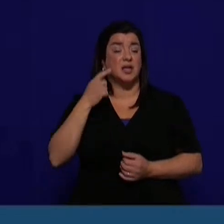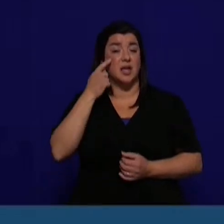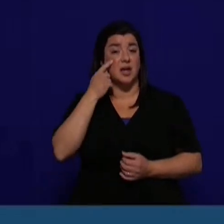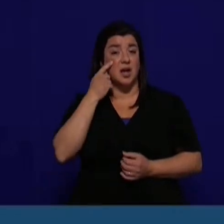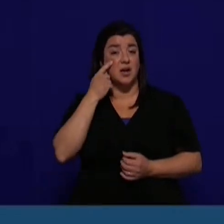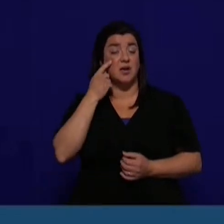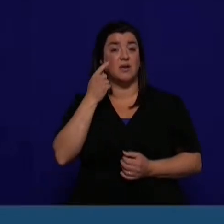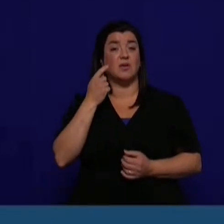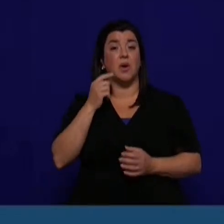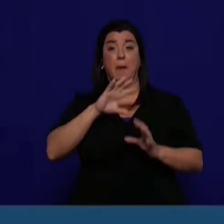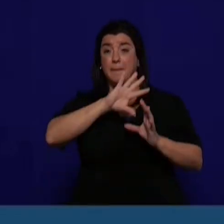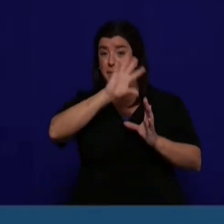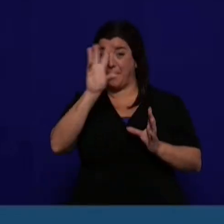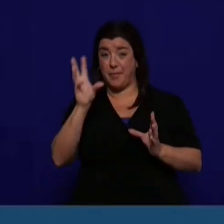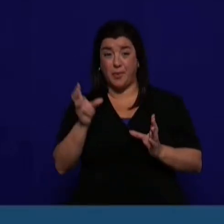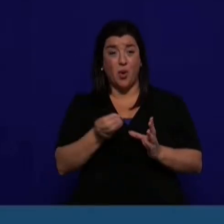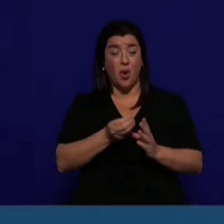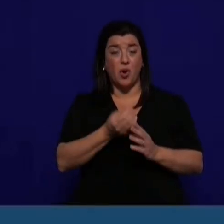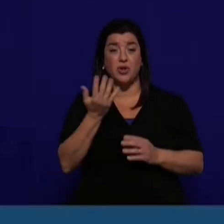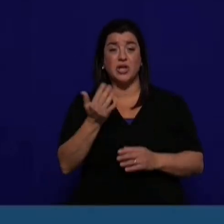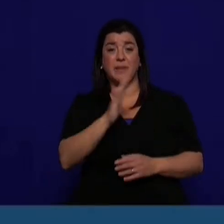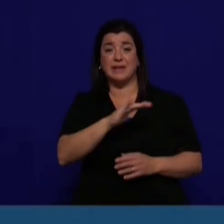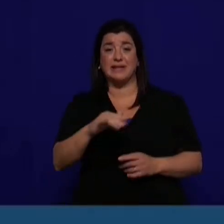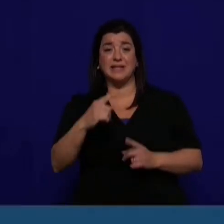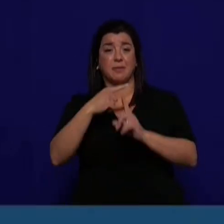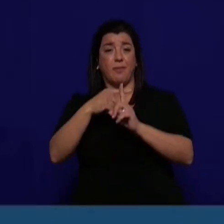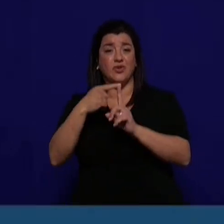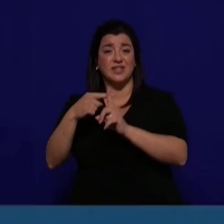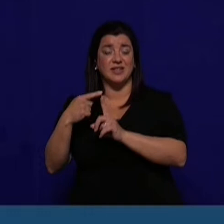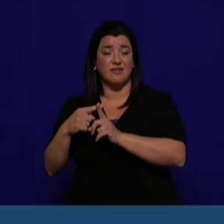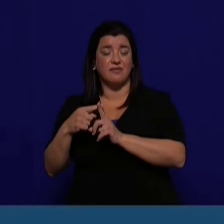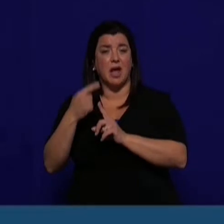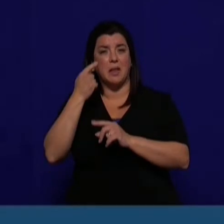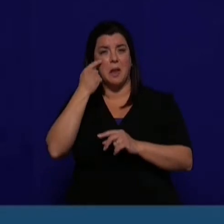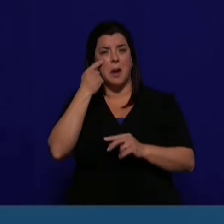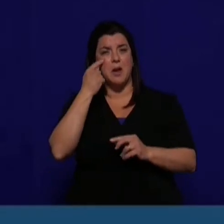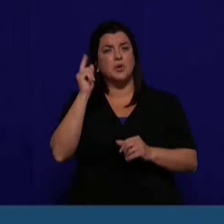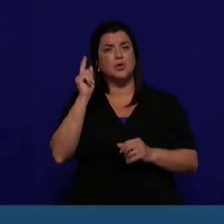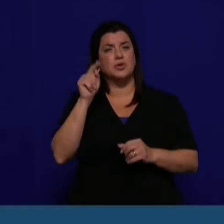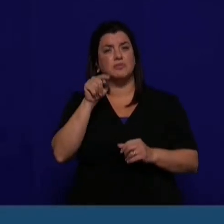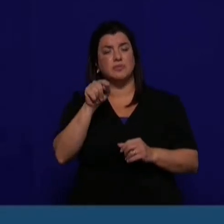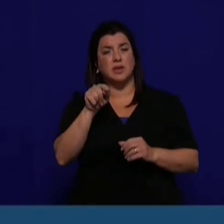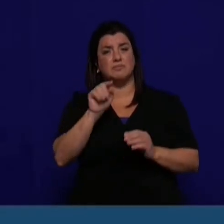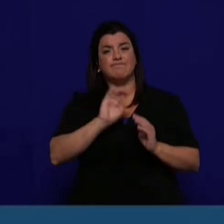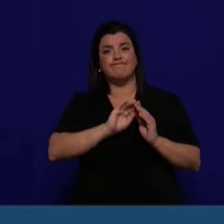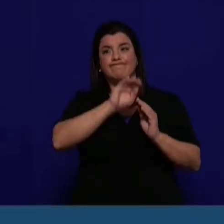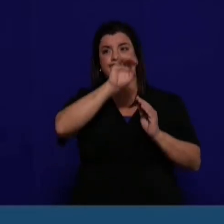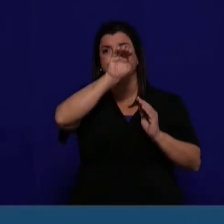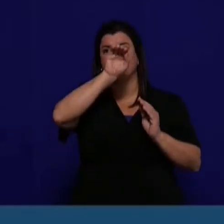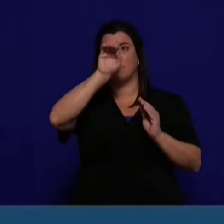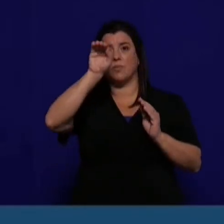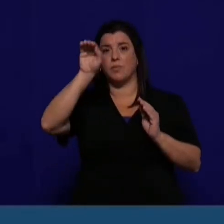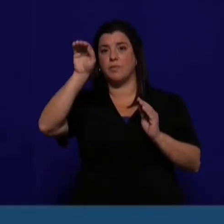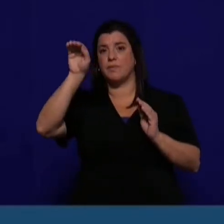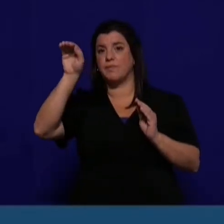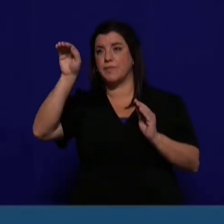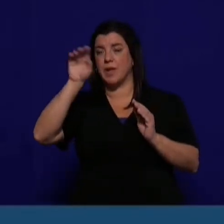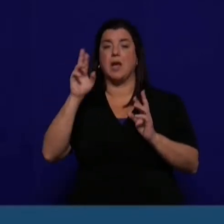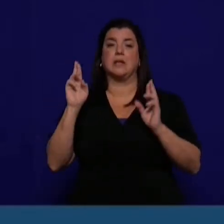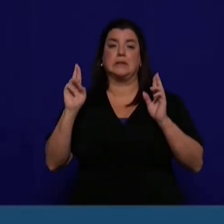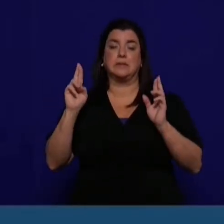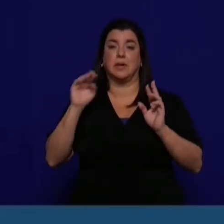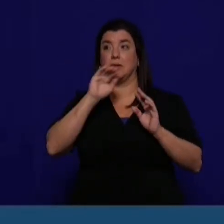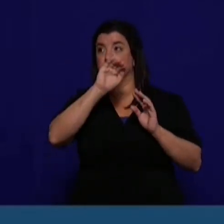każijiet kumulattiv, bħalma qegħdin naraw issa qegħdin ukoll bil-mod naċċivjaw dak il-plotó li dejjem rajna li għandna